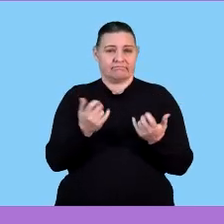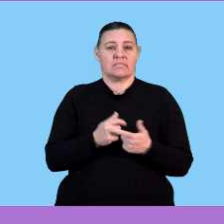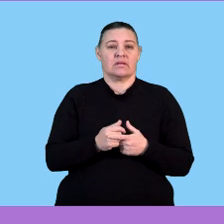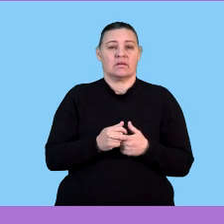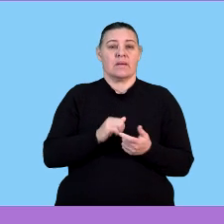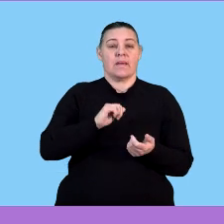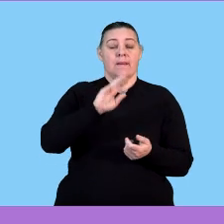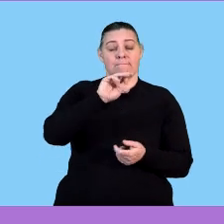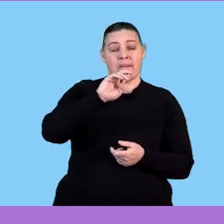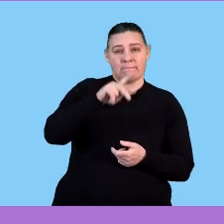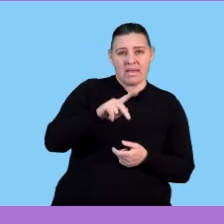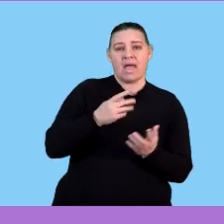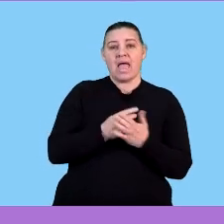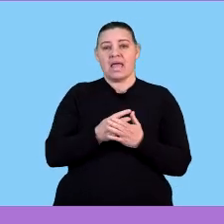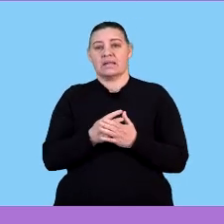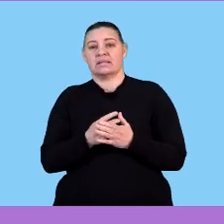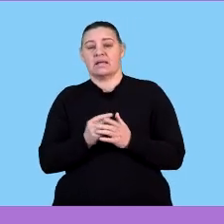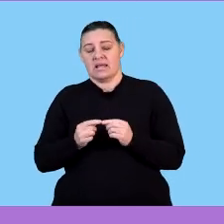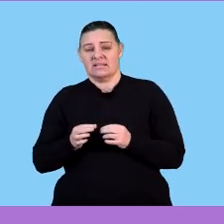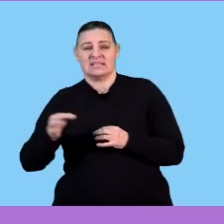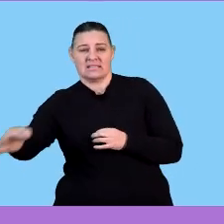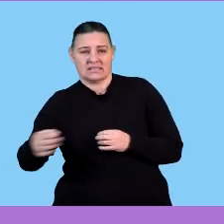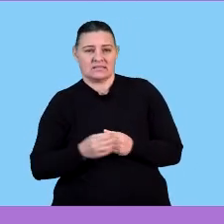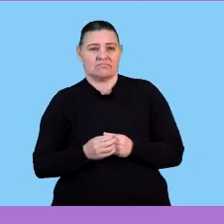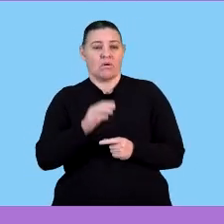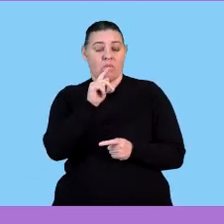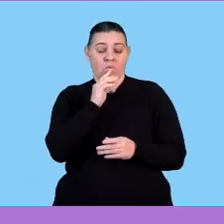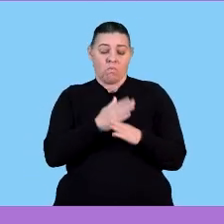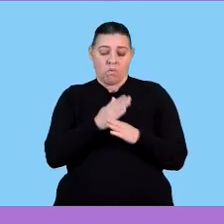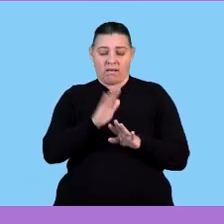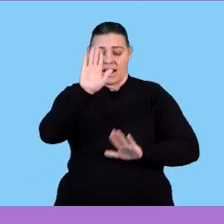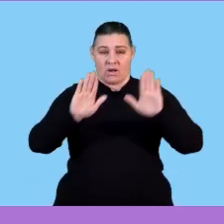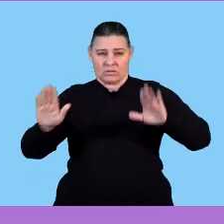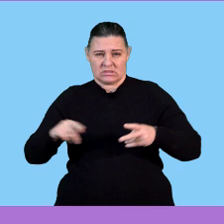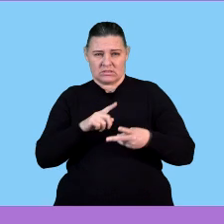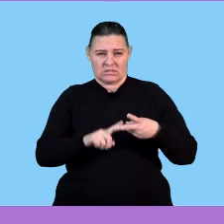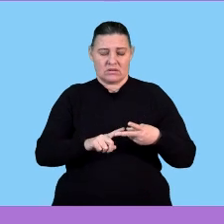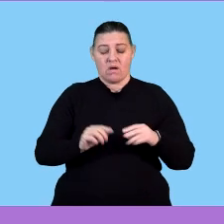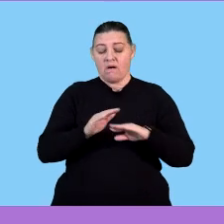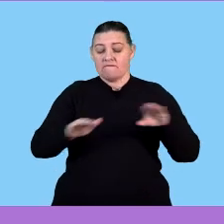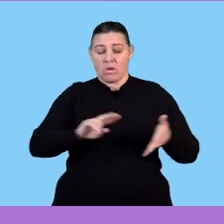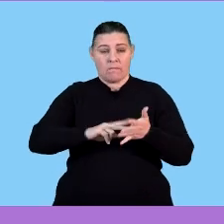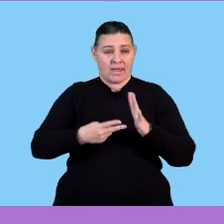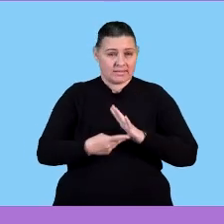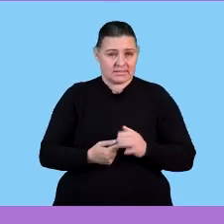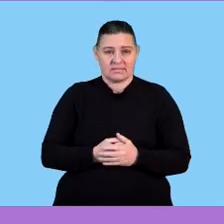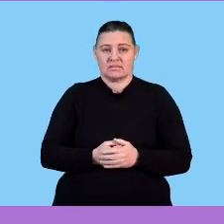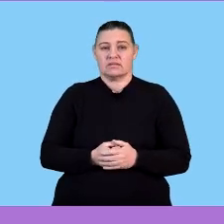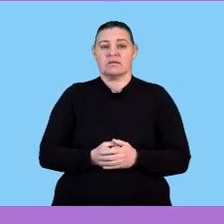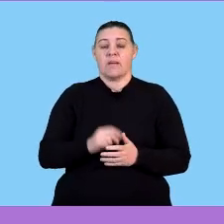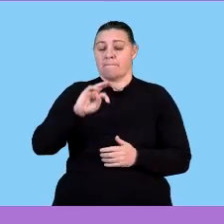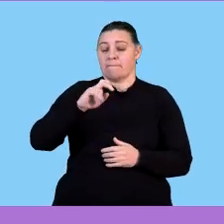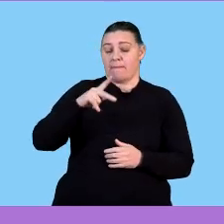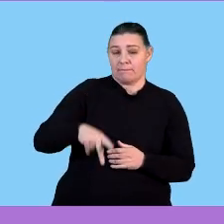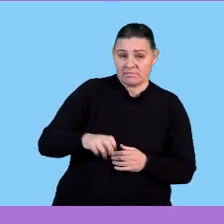map and real distances. There we go. Work with layouts, work with floor plans, work